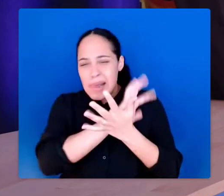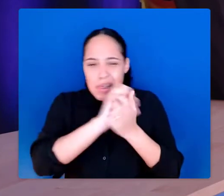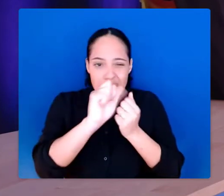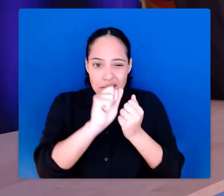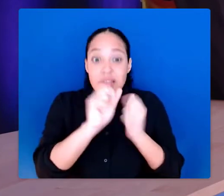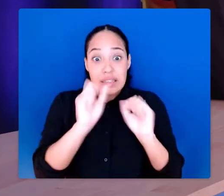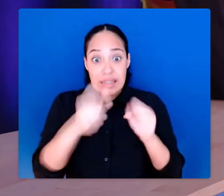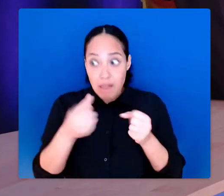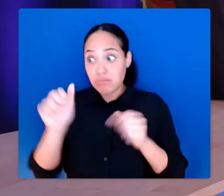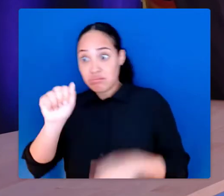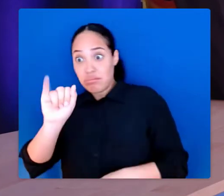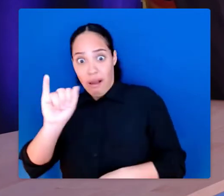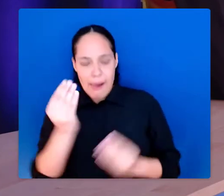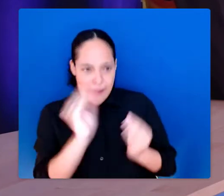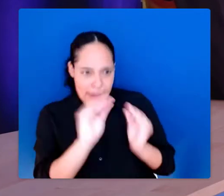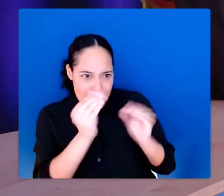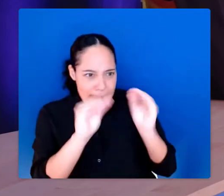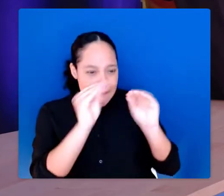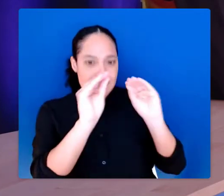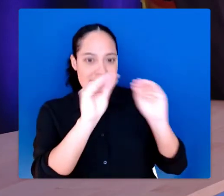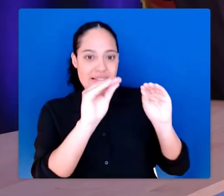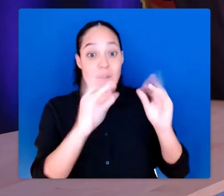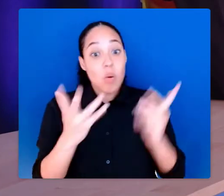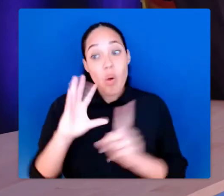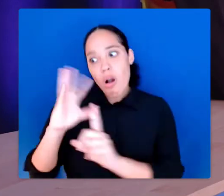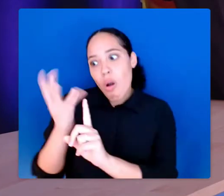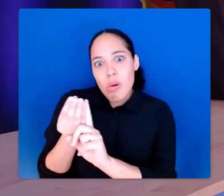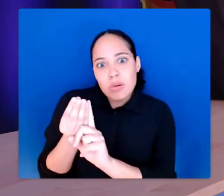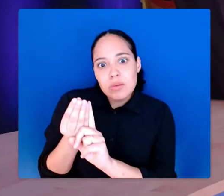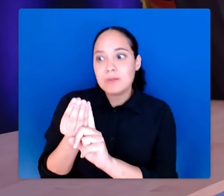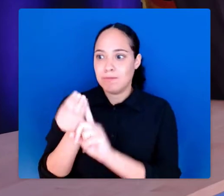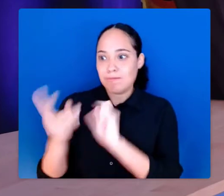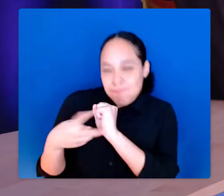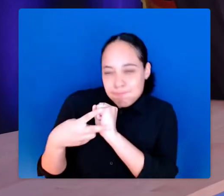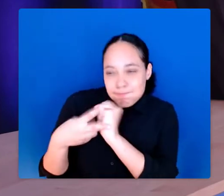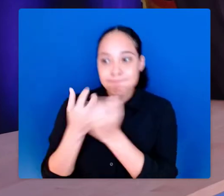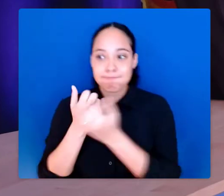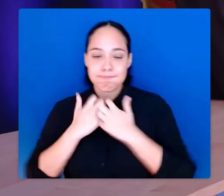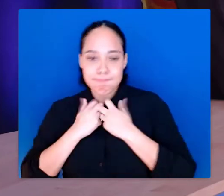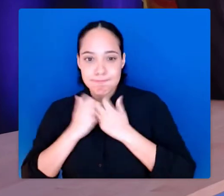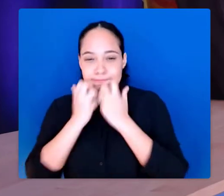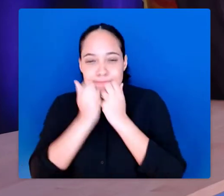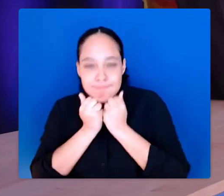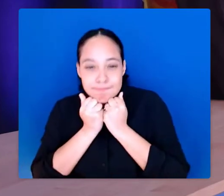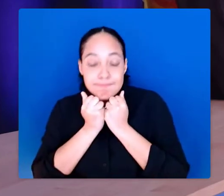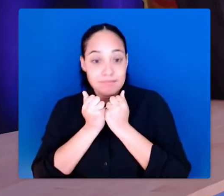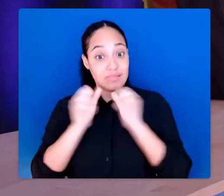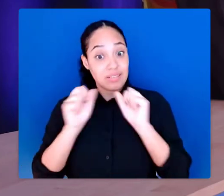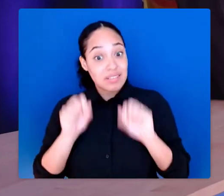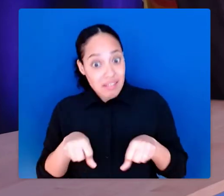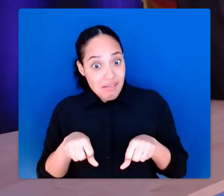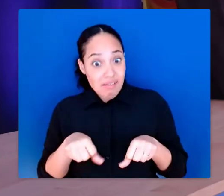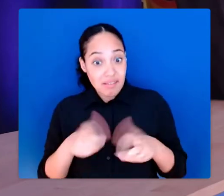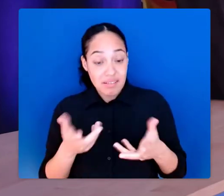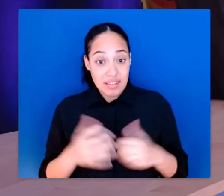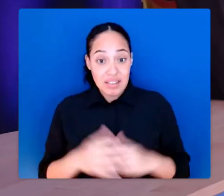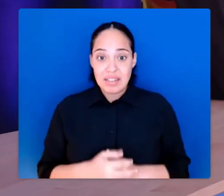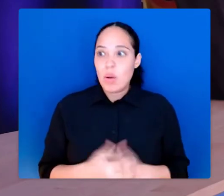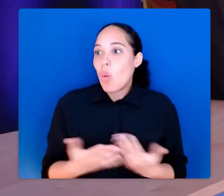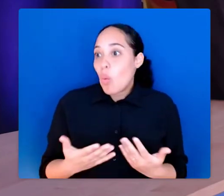So hopefully it features in the MVP summit video. Oh, perfect. Okay, you do a lot of